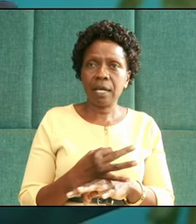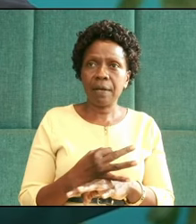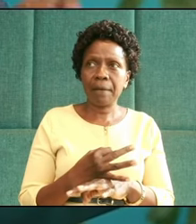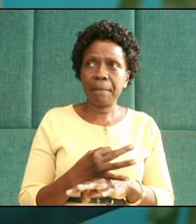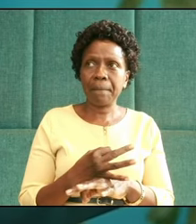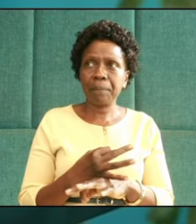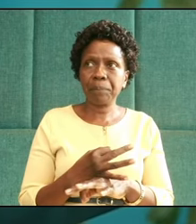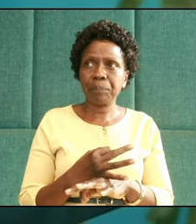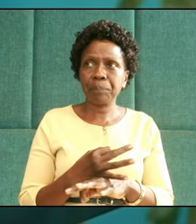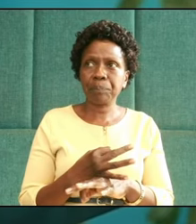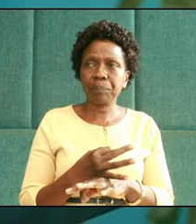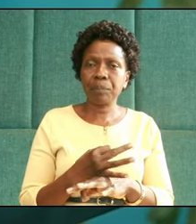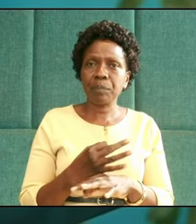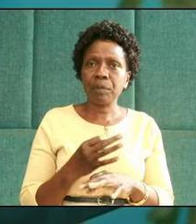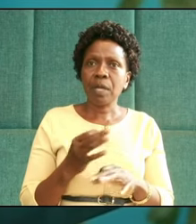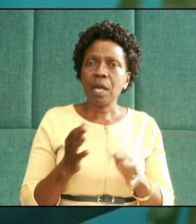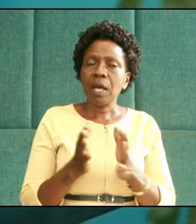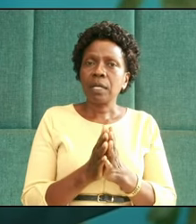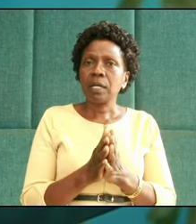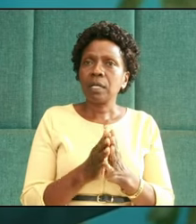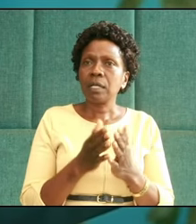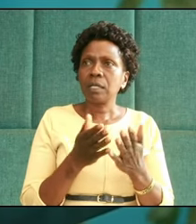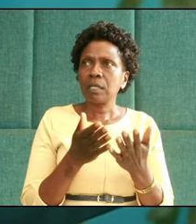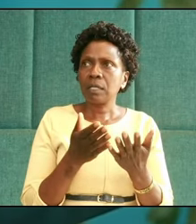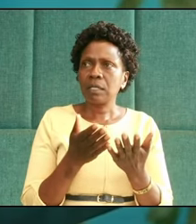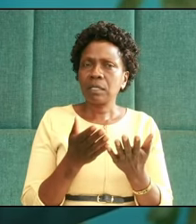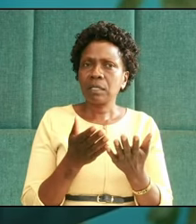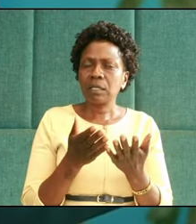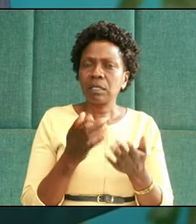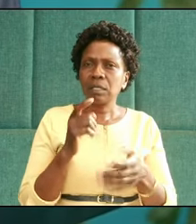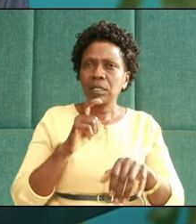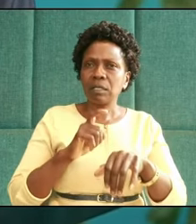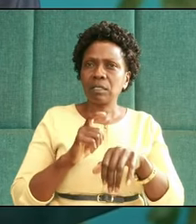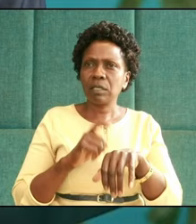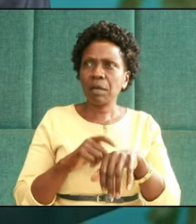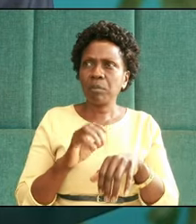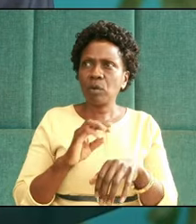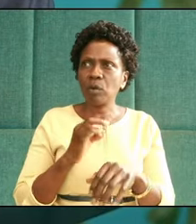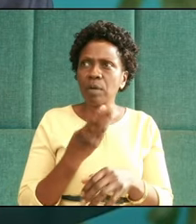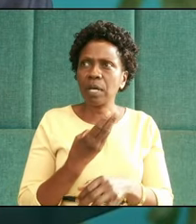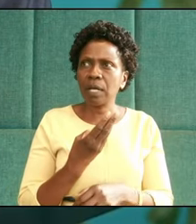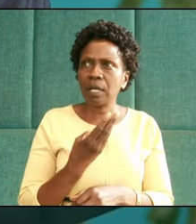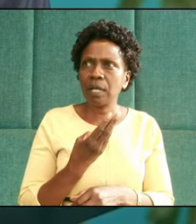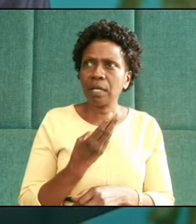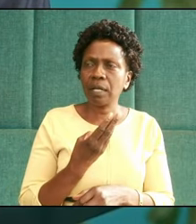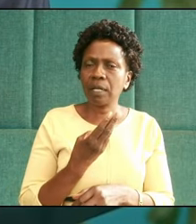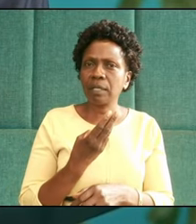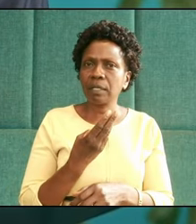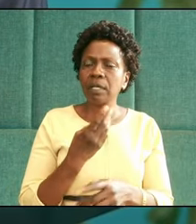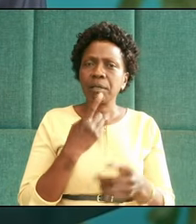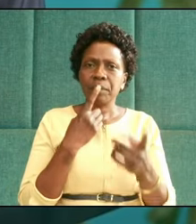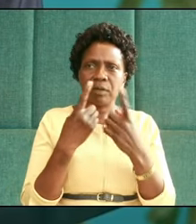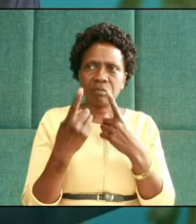to leave. And therefore, salary will be stopped. And the pension benefits might go.